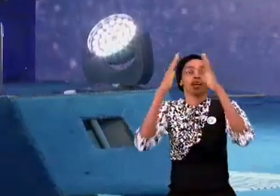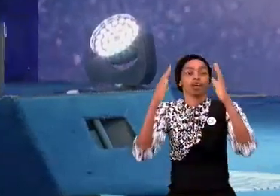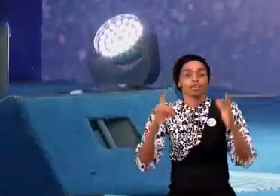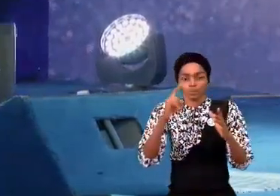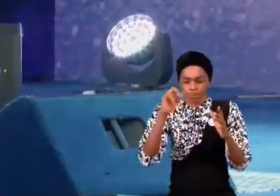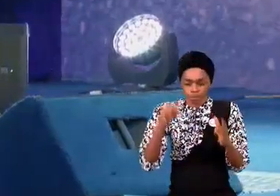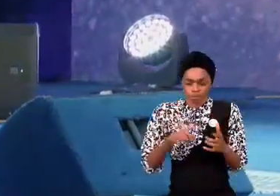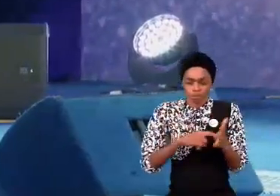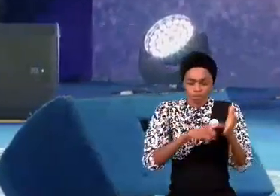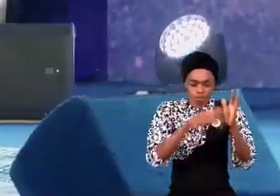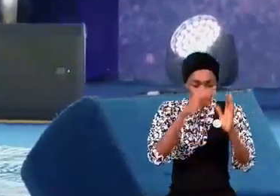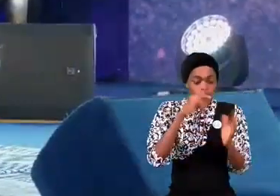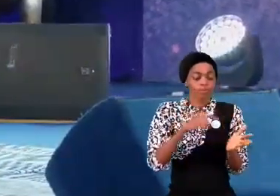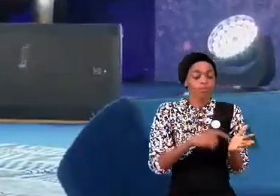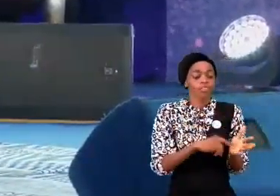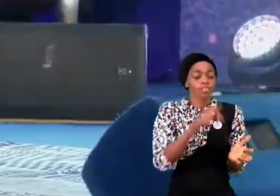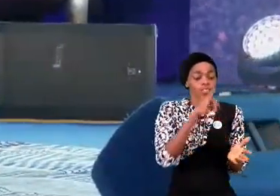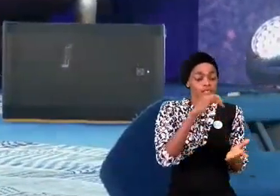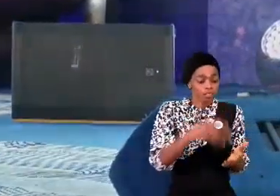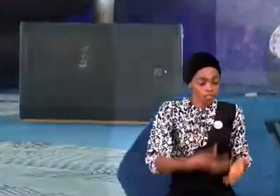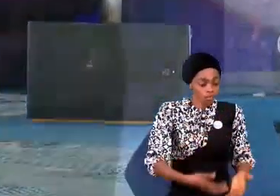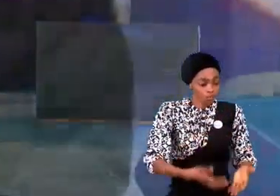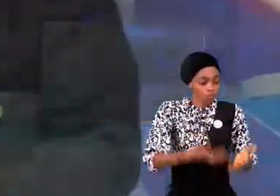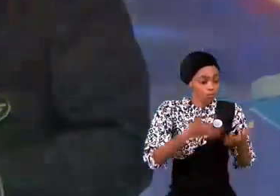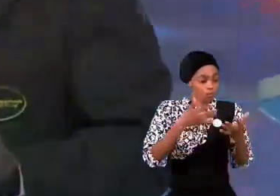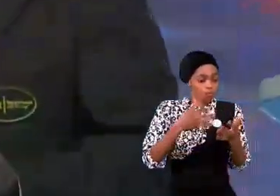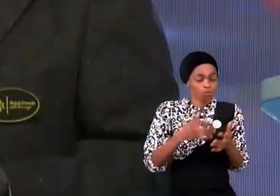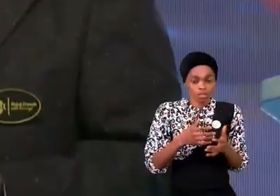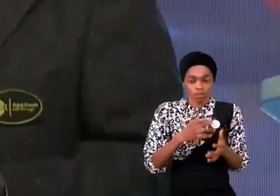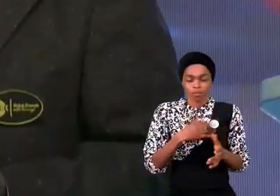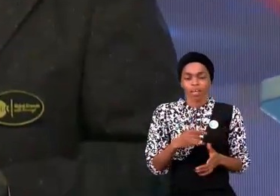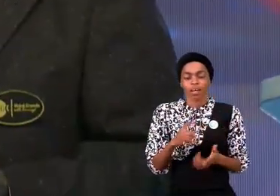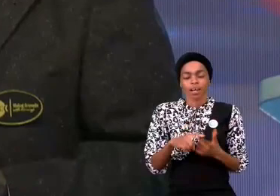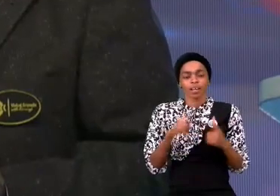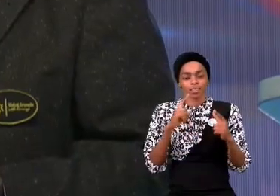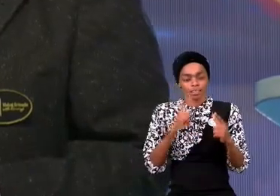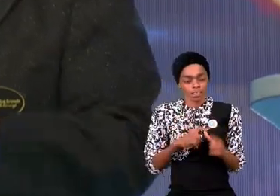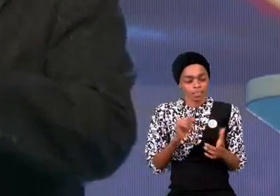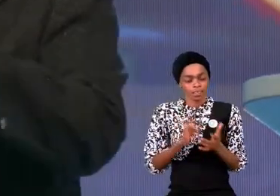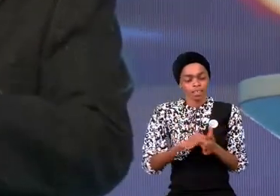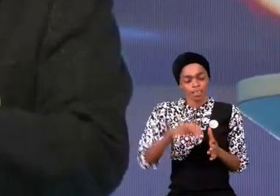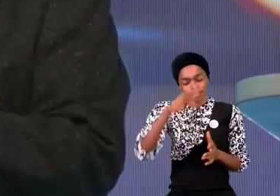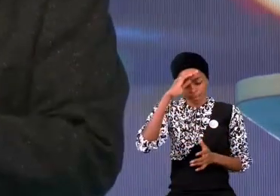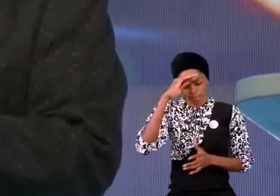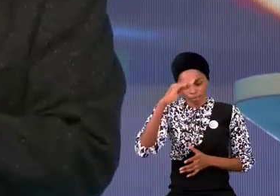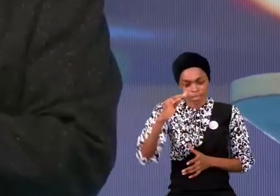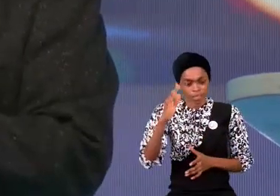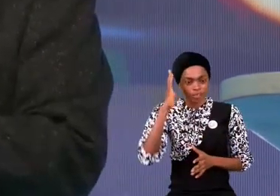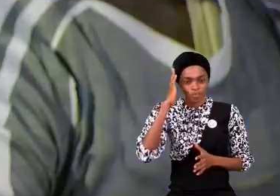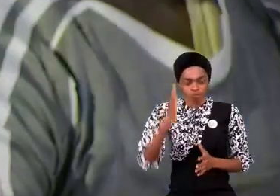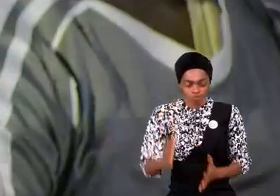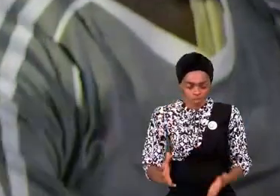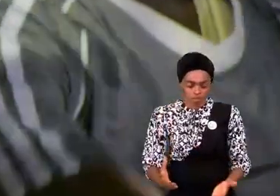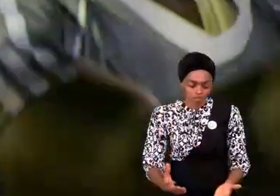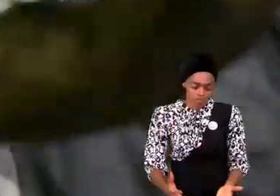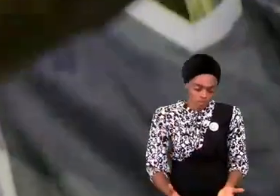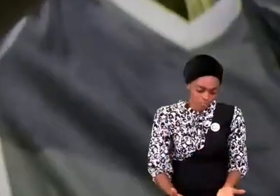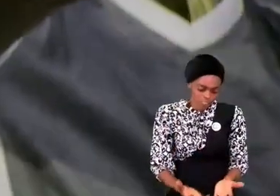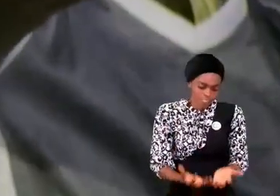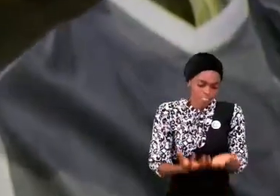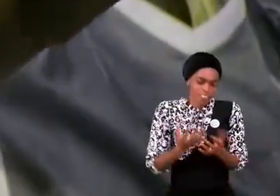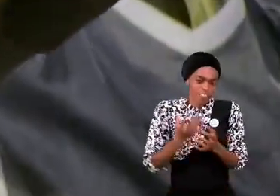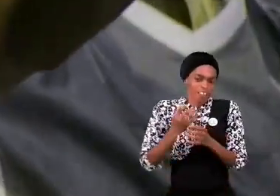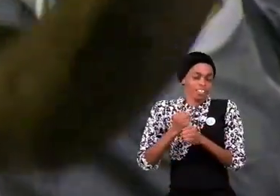then that man will carry the load. You'll not see that load anymore. Then